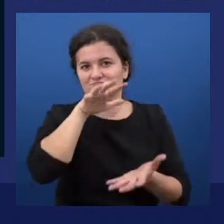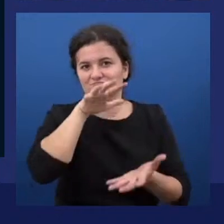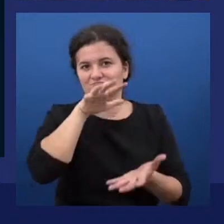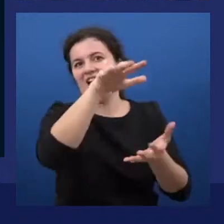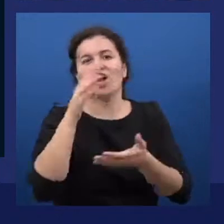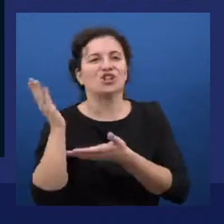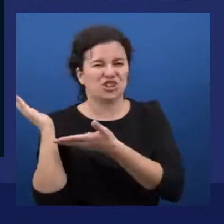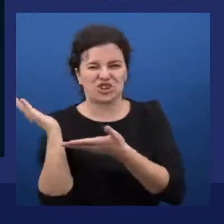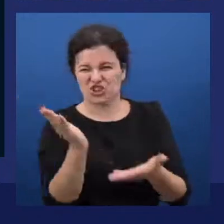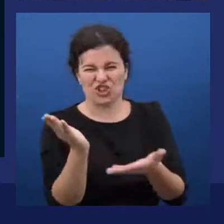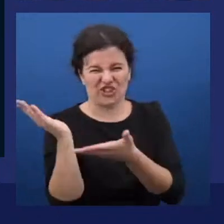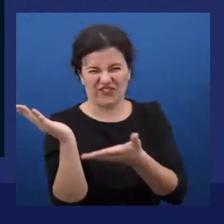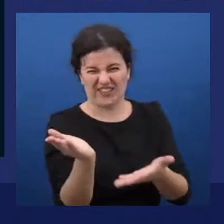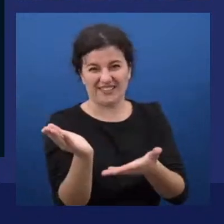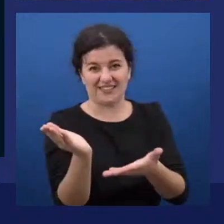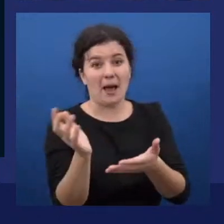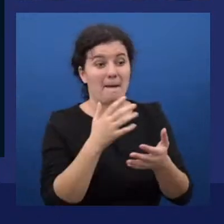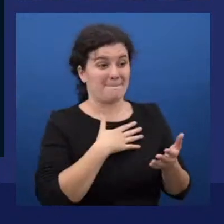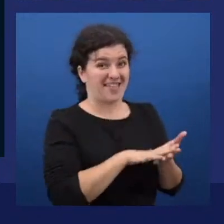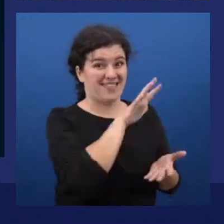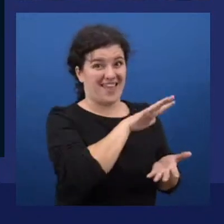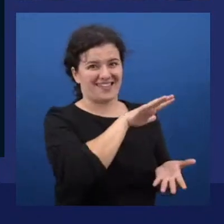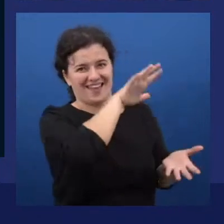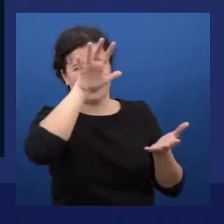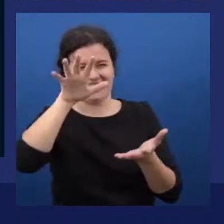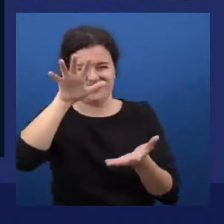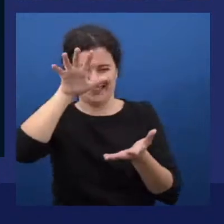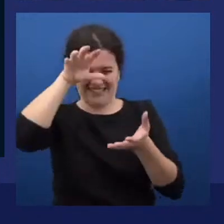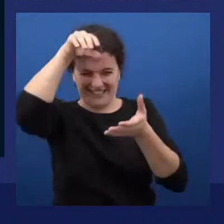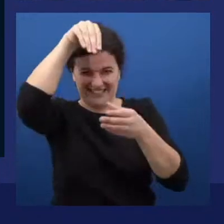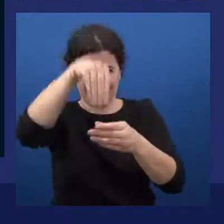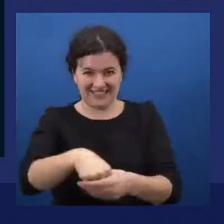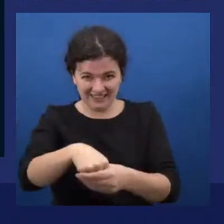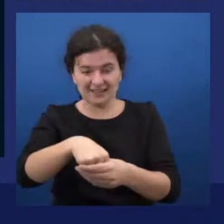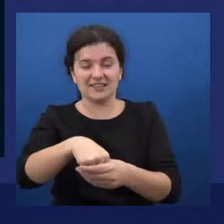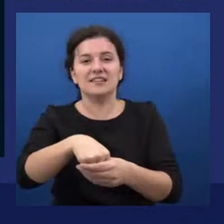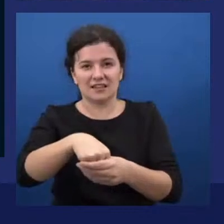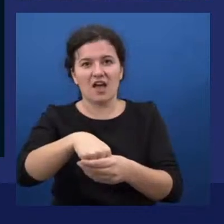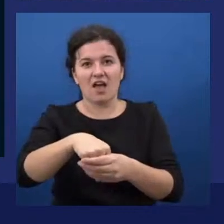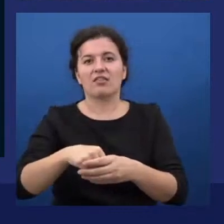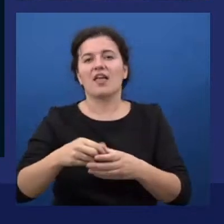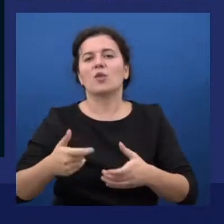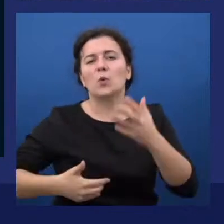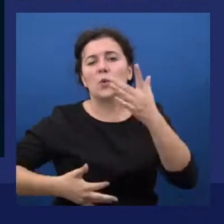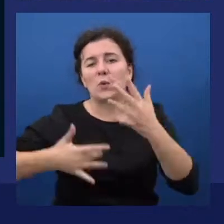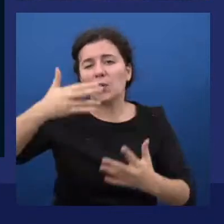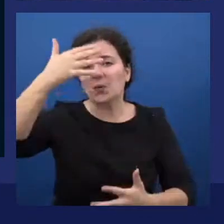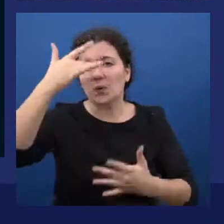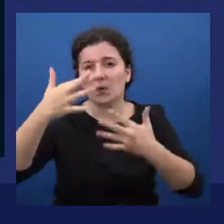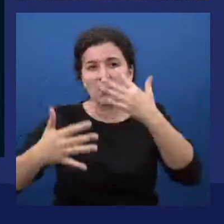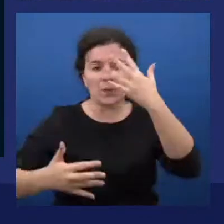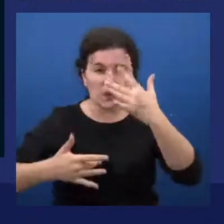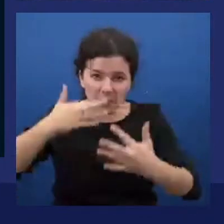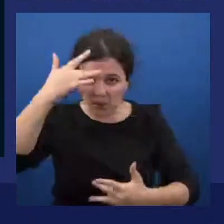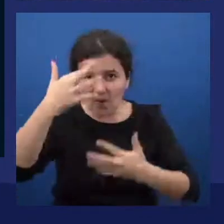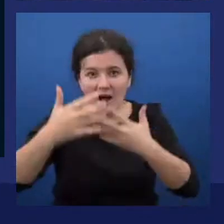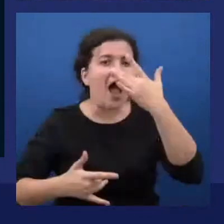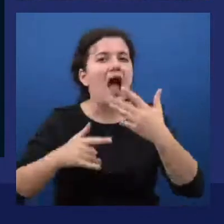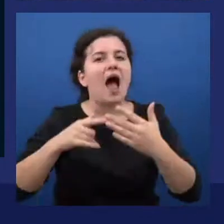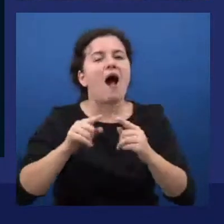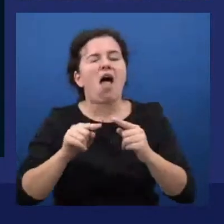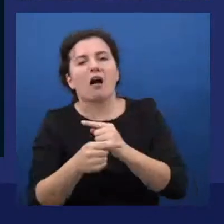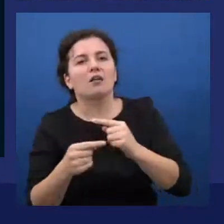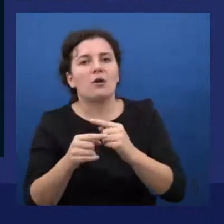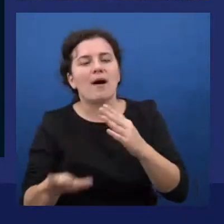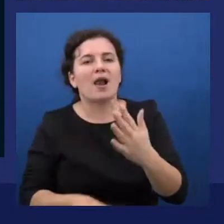am just checking if it contains an anomaly. Then we are returning the number of